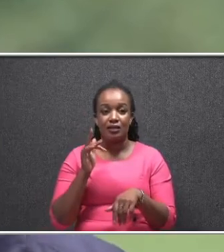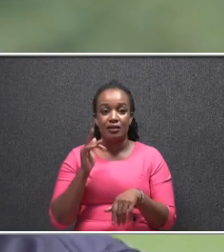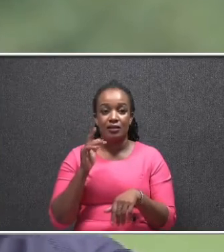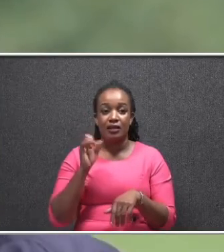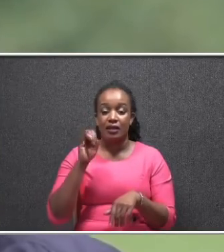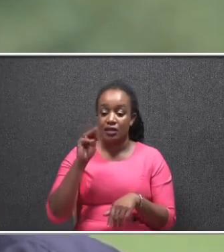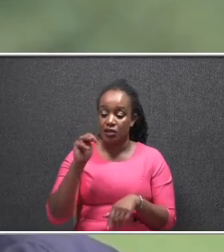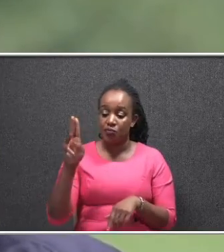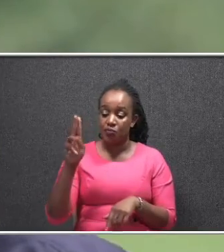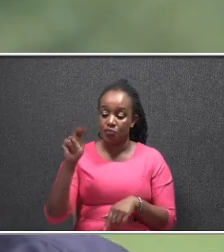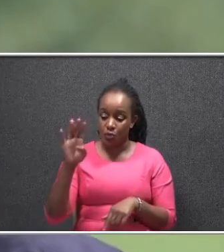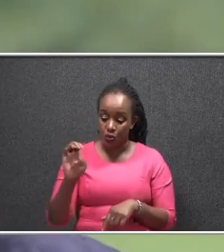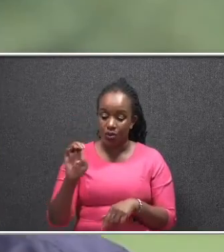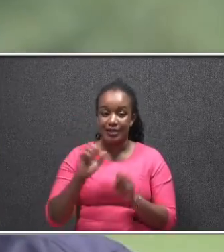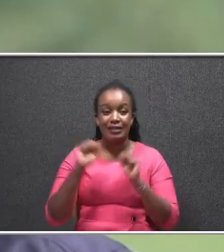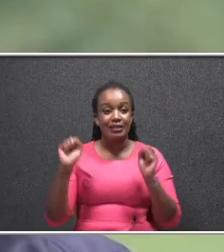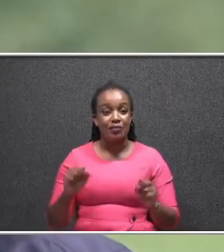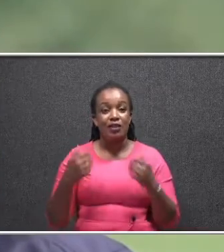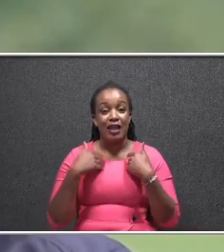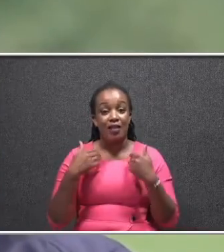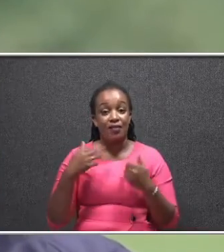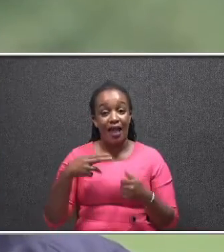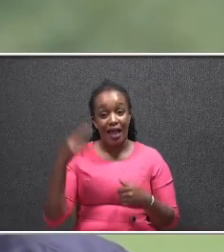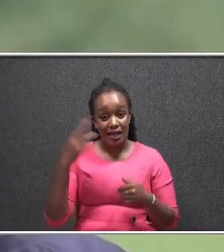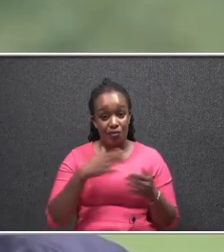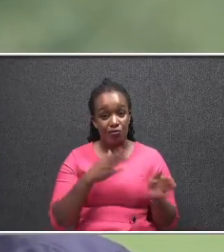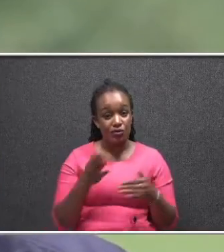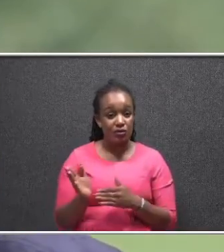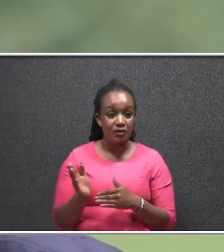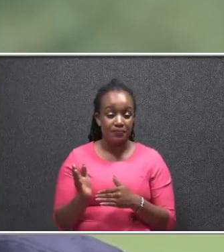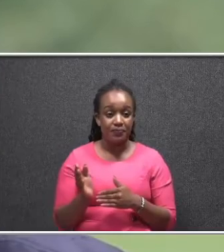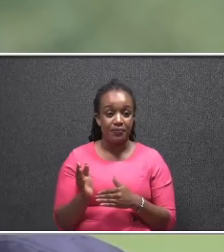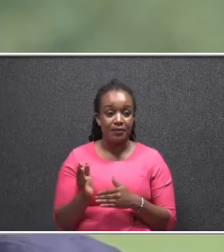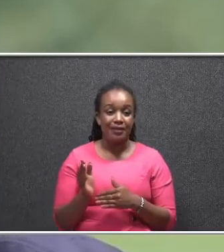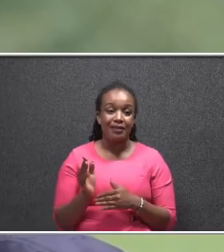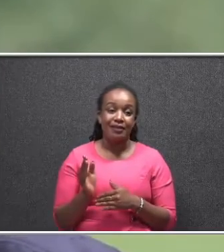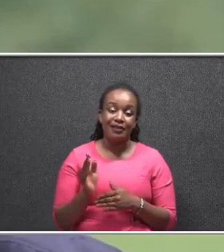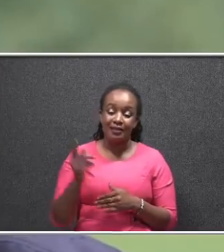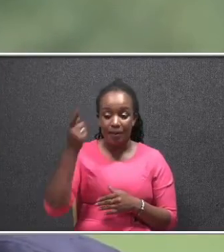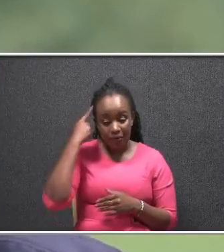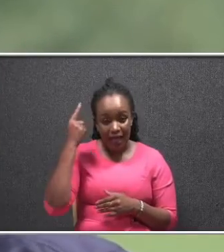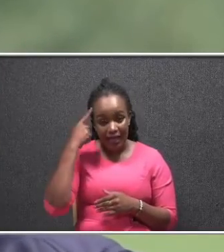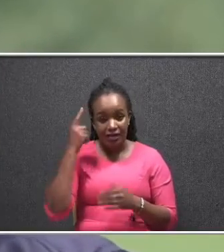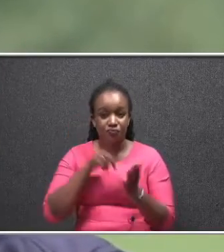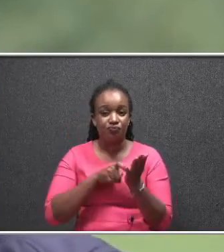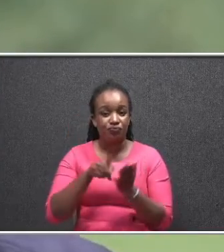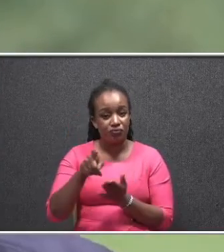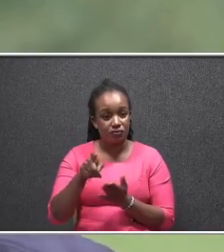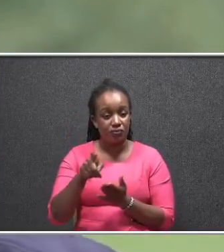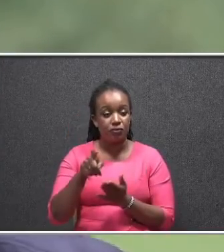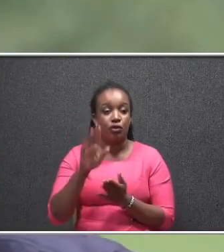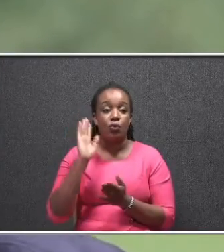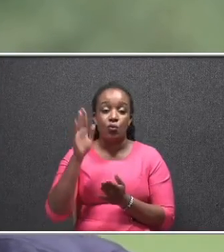a high chance that black fungi or mucormycosis will